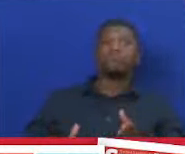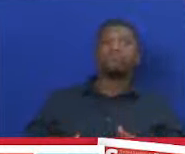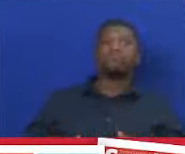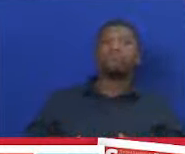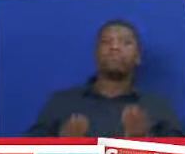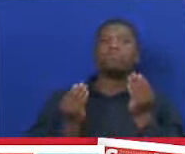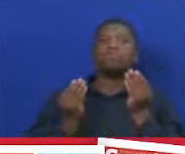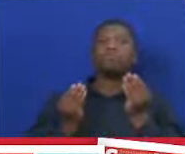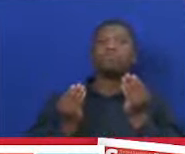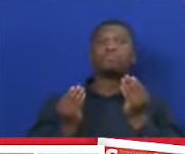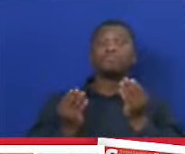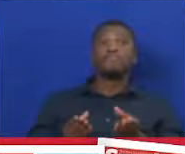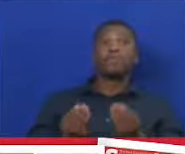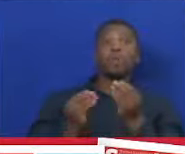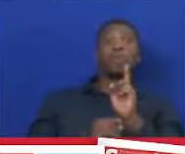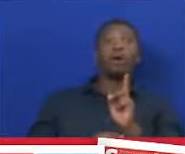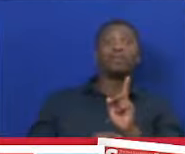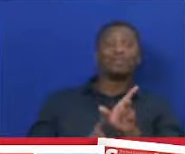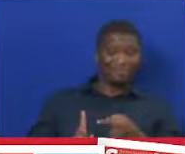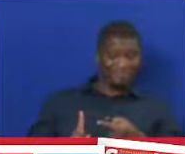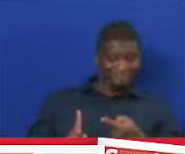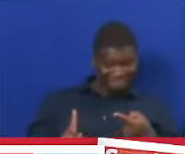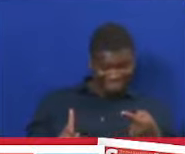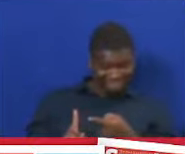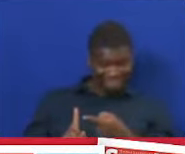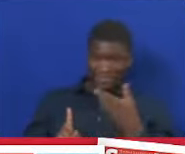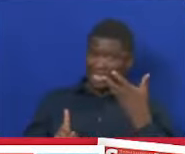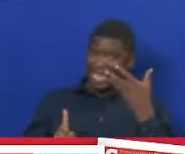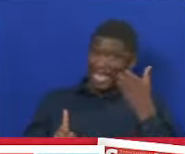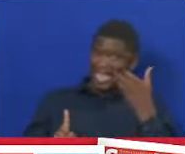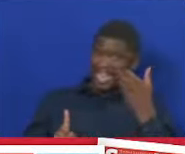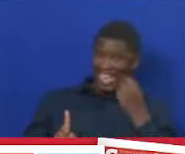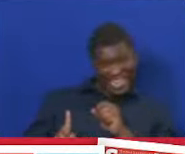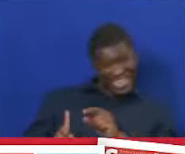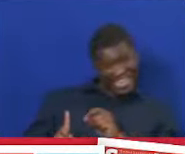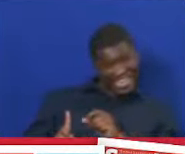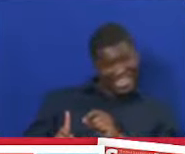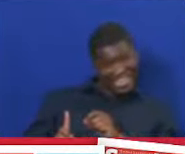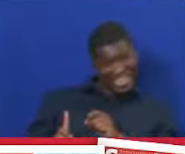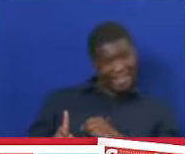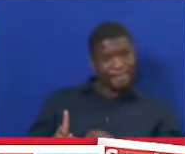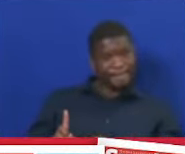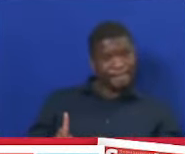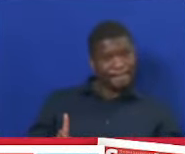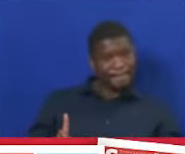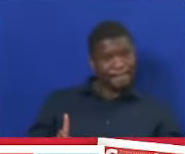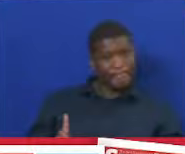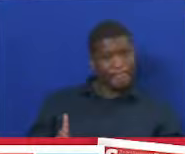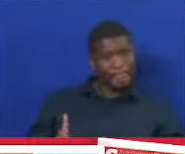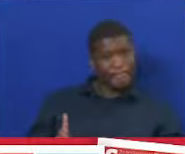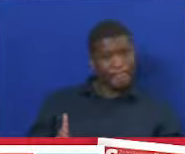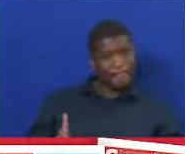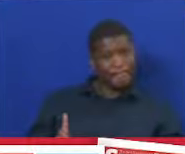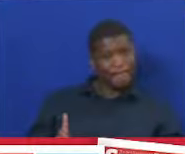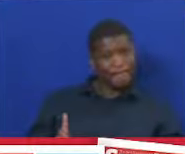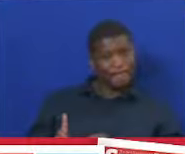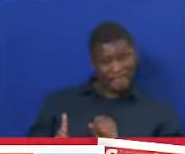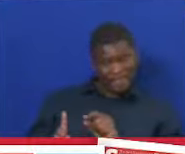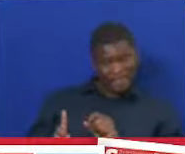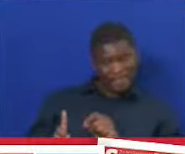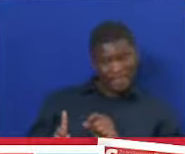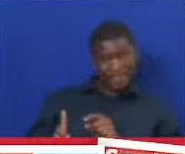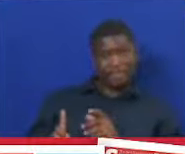Vusumusi Madlanga is a person who had crossed paths with